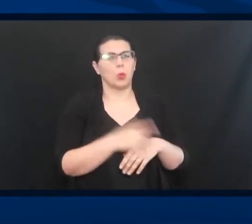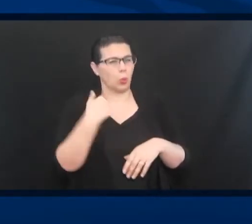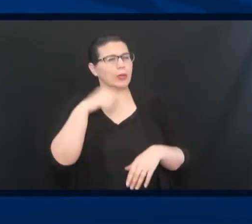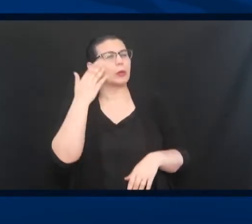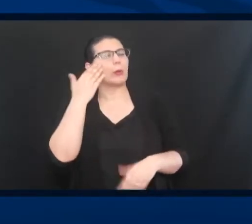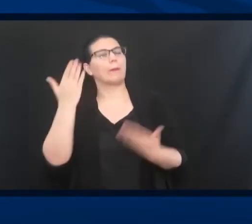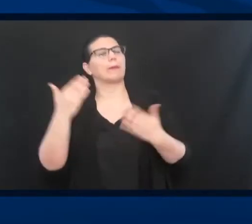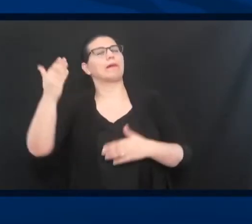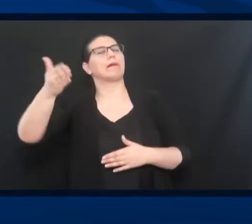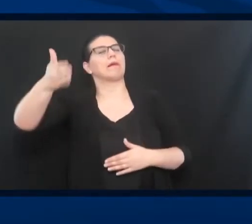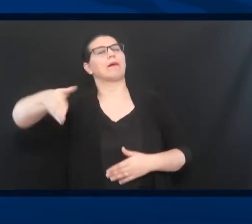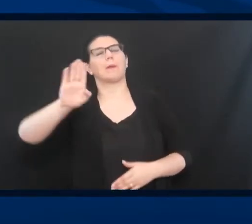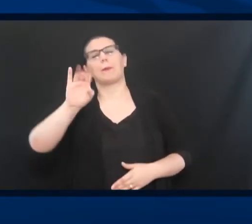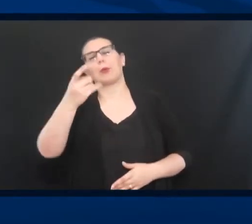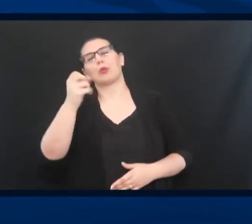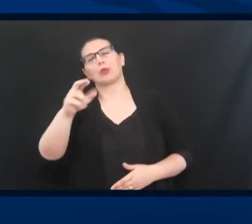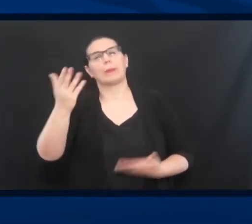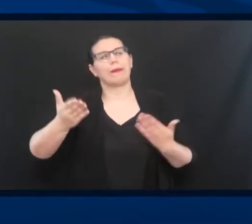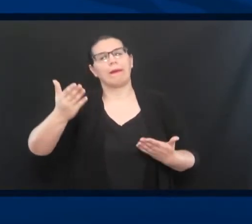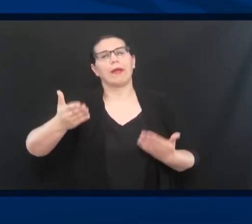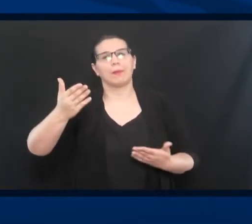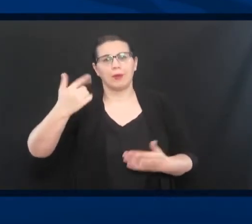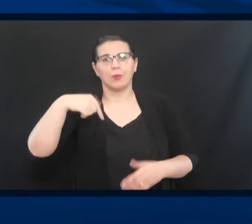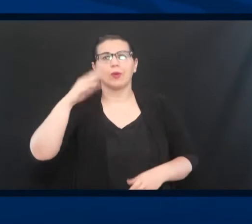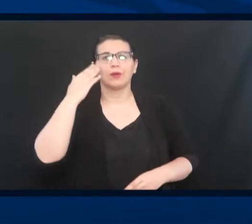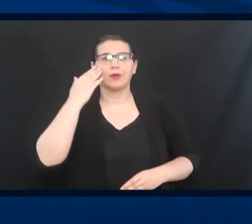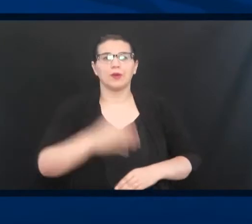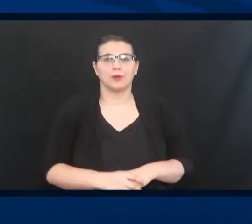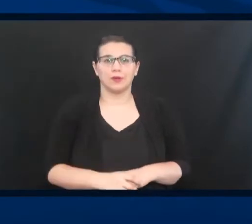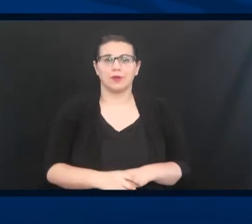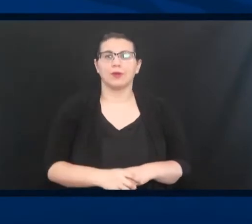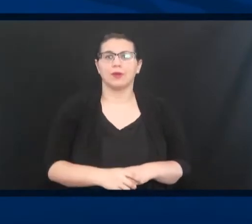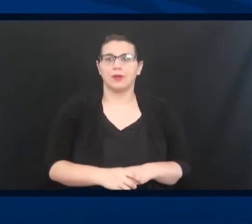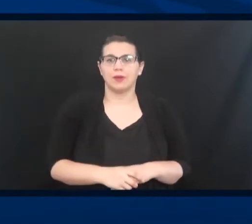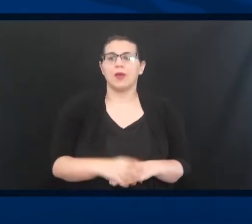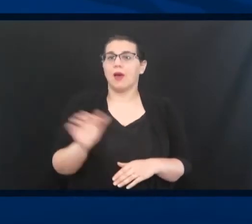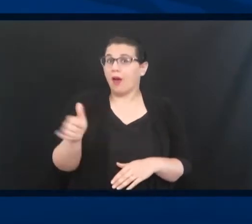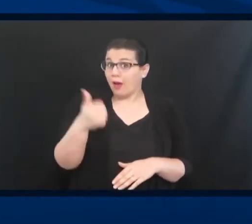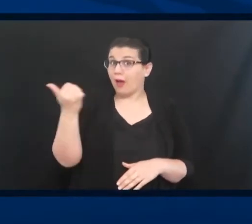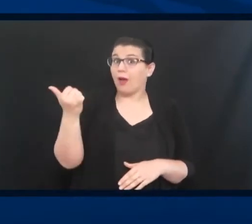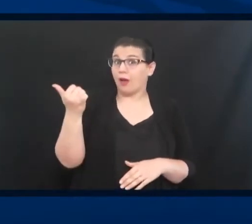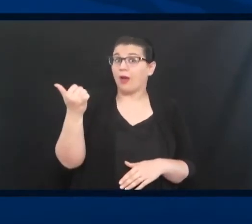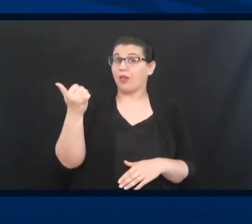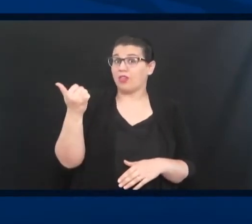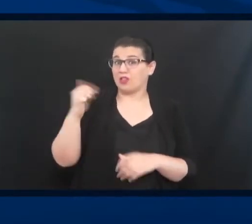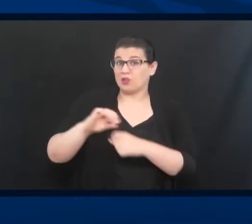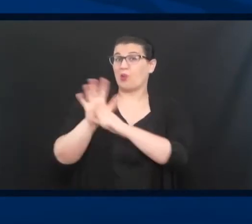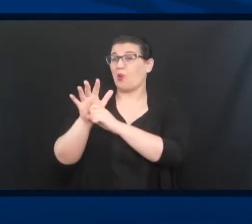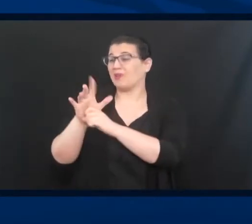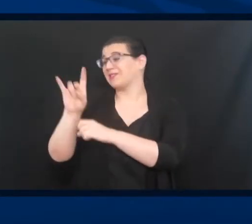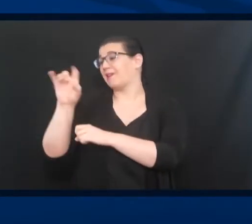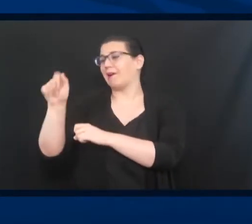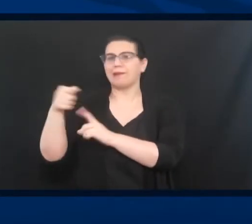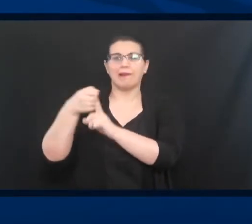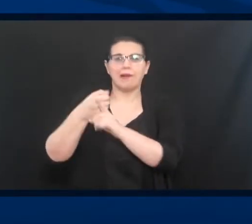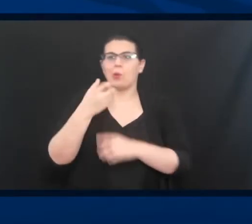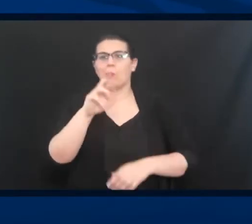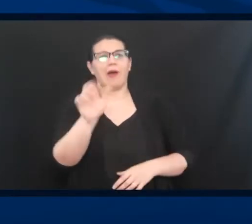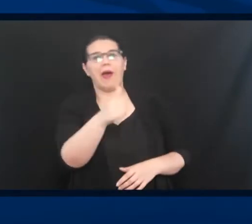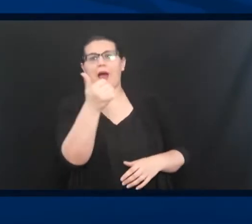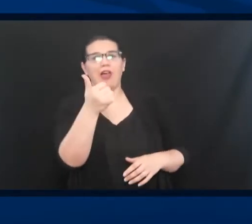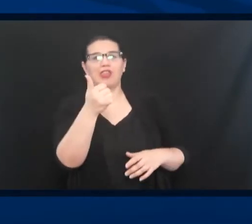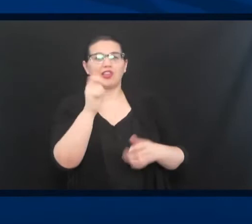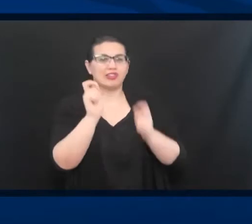variant, even though you're vaccinated, still presents a threat, as do the other variants and the original virus. You can still be infected even if